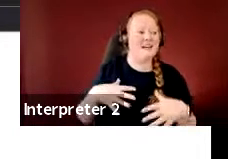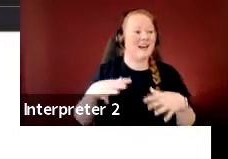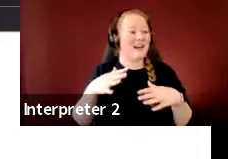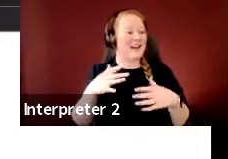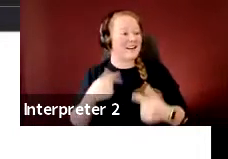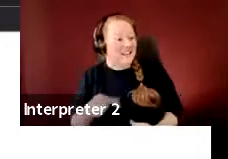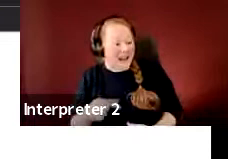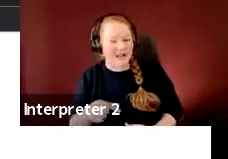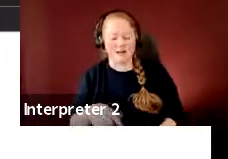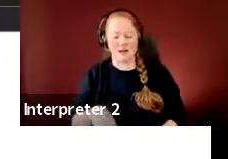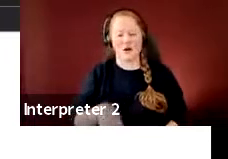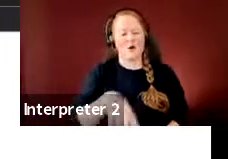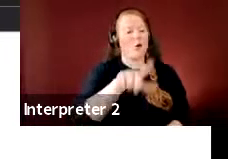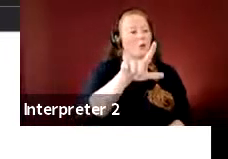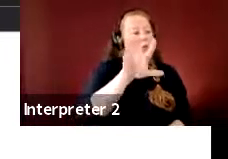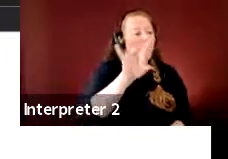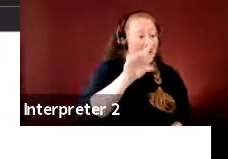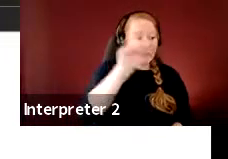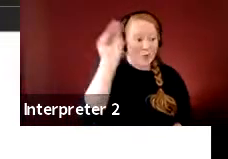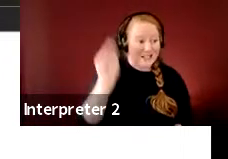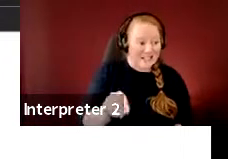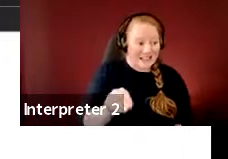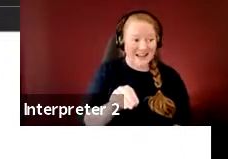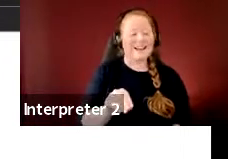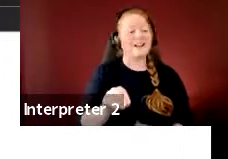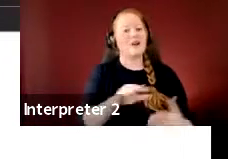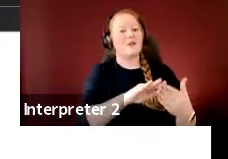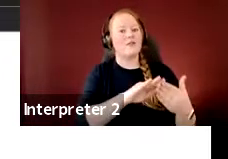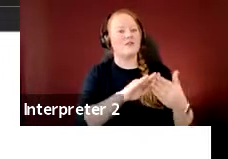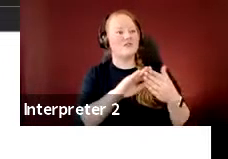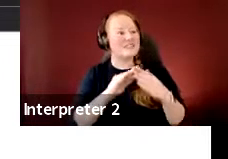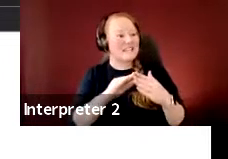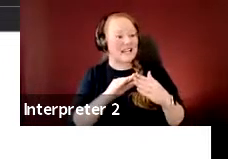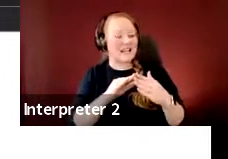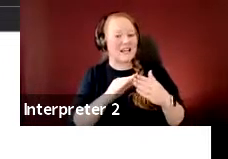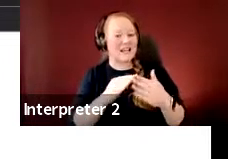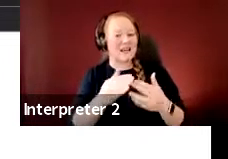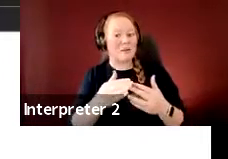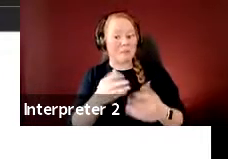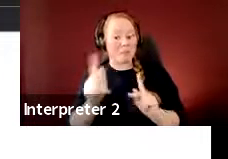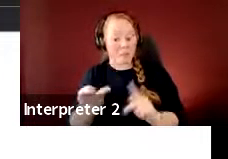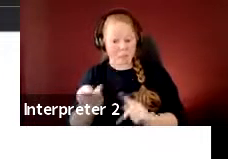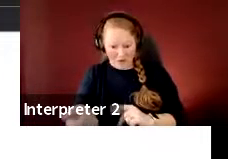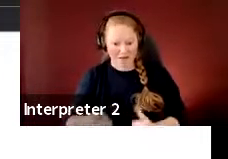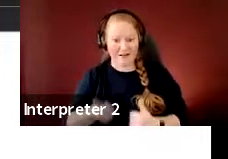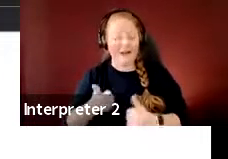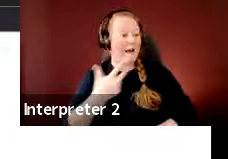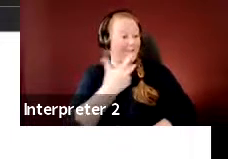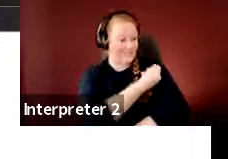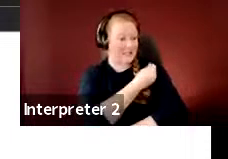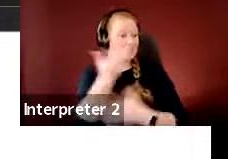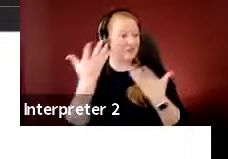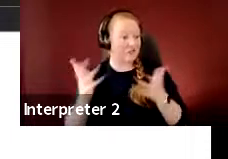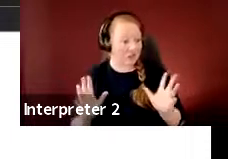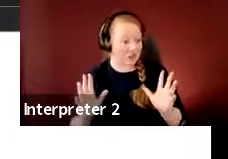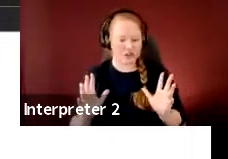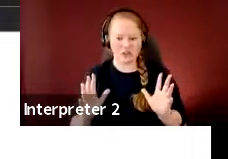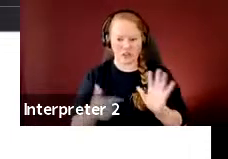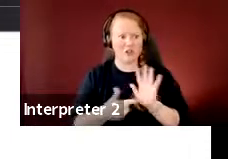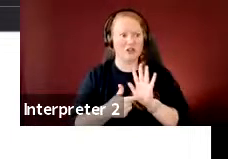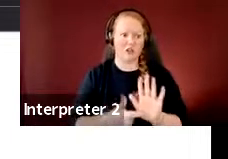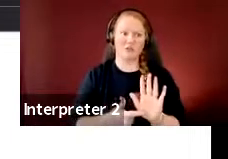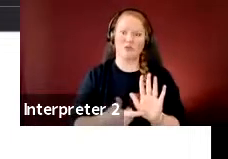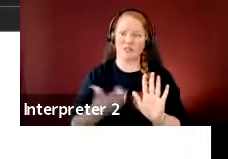28% of city residents have completed vaccinations, which shows that we still have a ways to